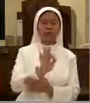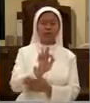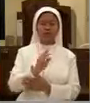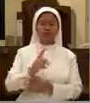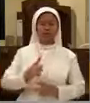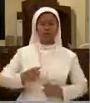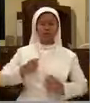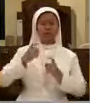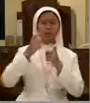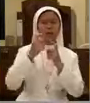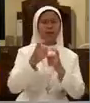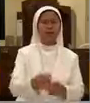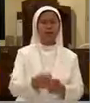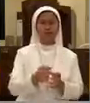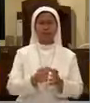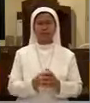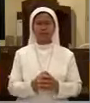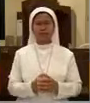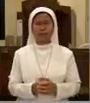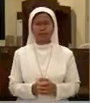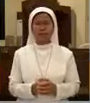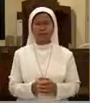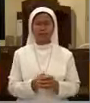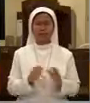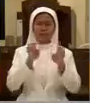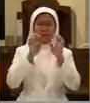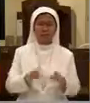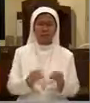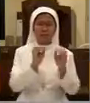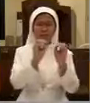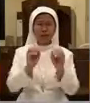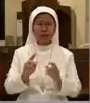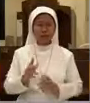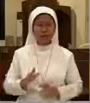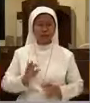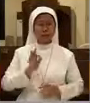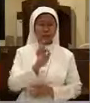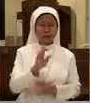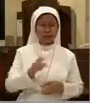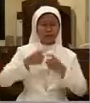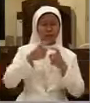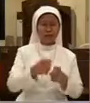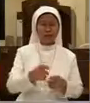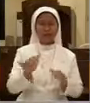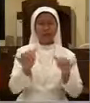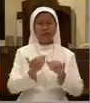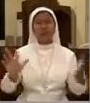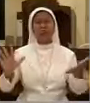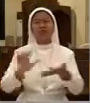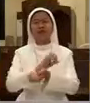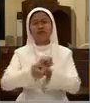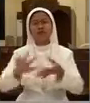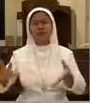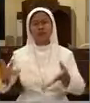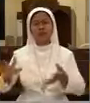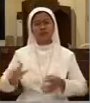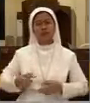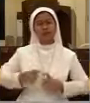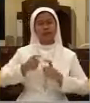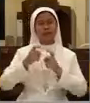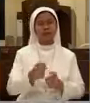gift, I mean, is destroying the gift. And that's what we call